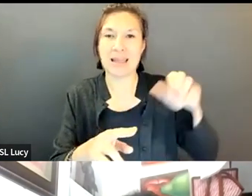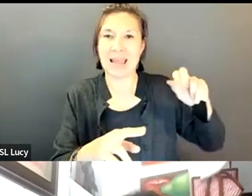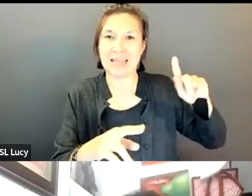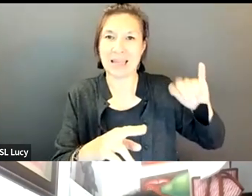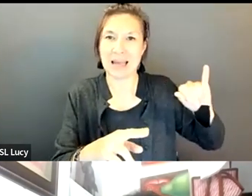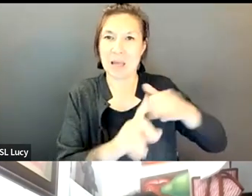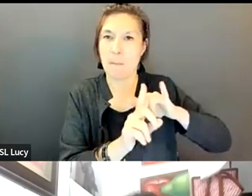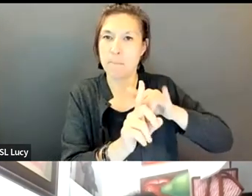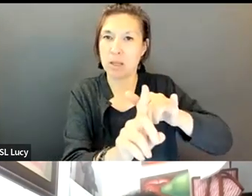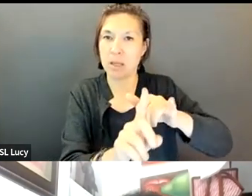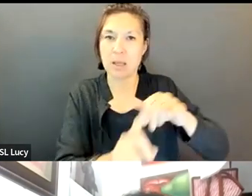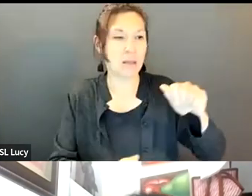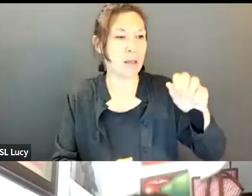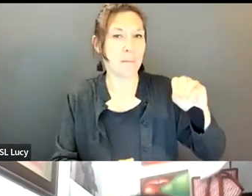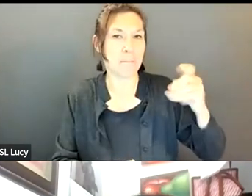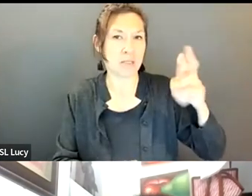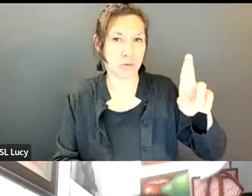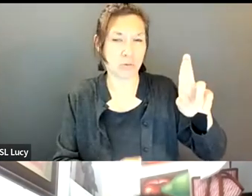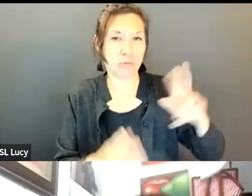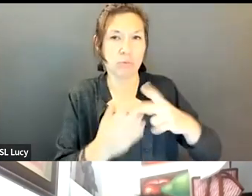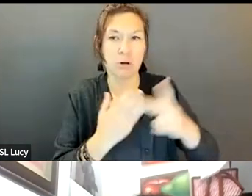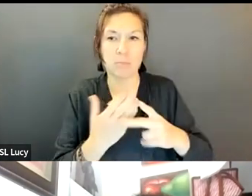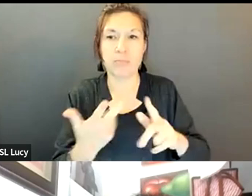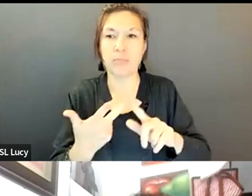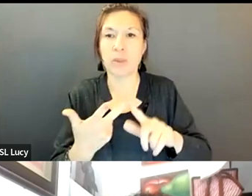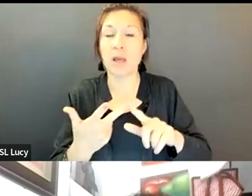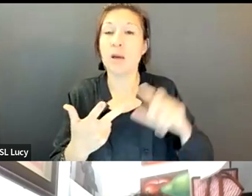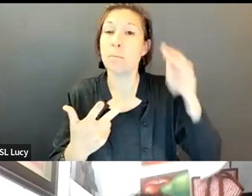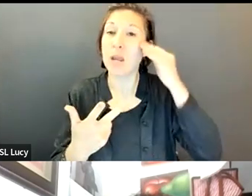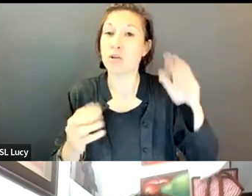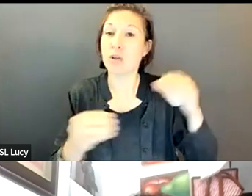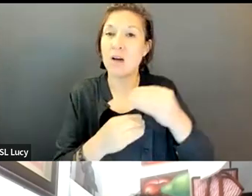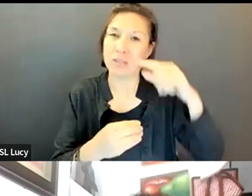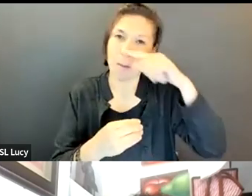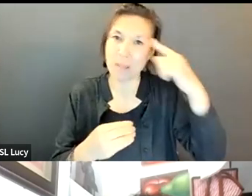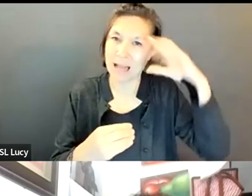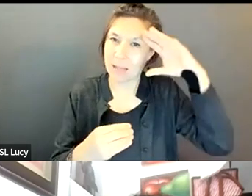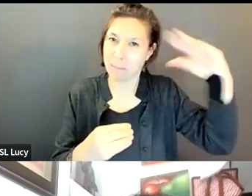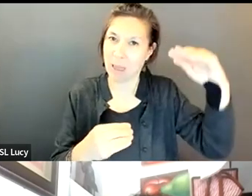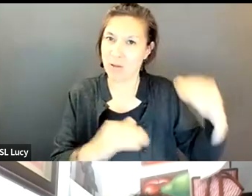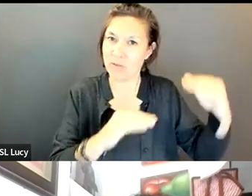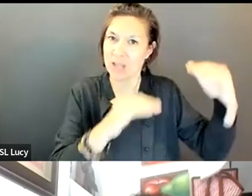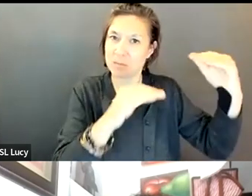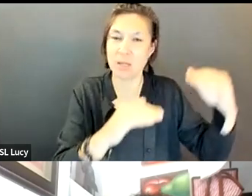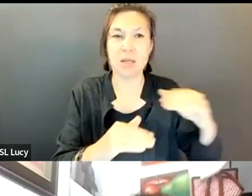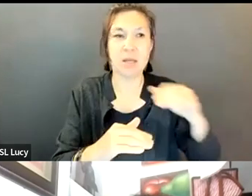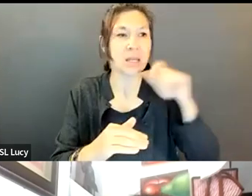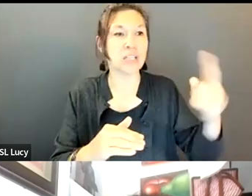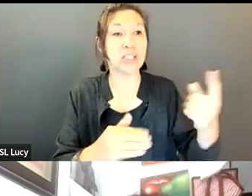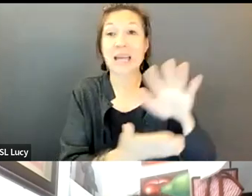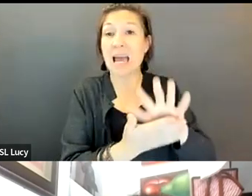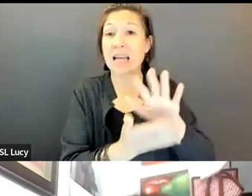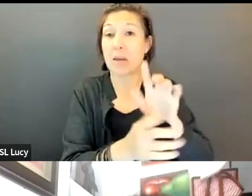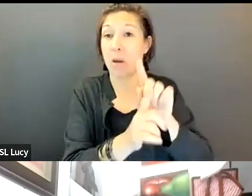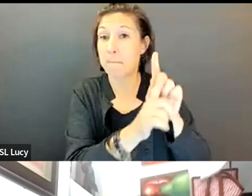um and also partnering with the mayor's office of blackmail advancement to expand Beyond academic mentorship um